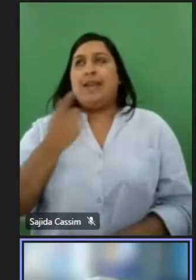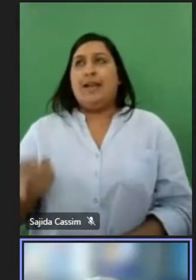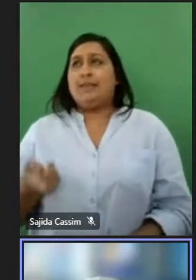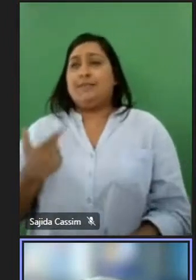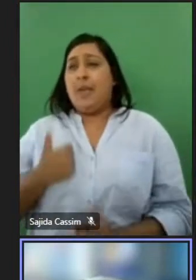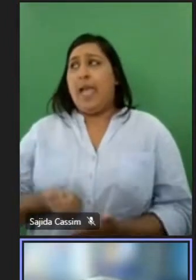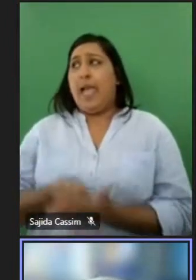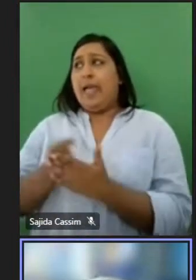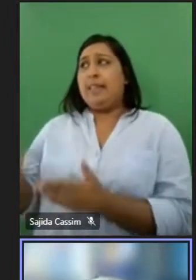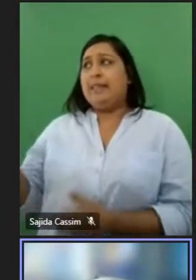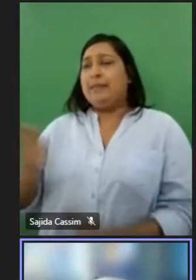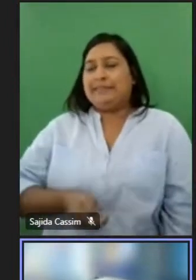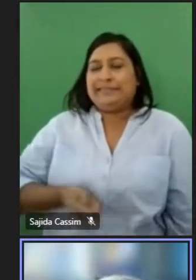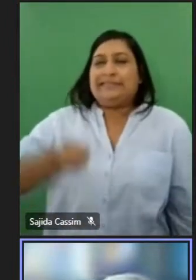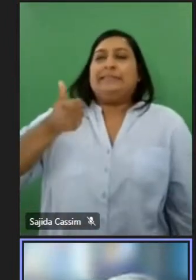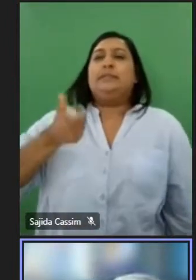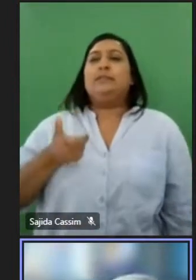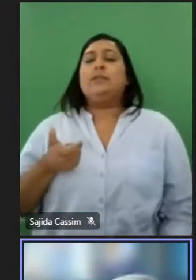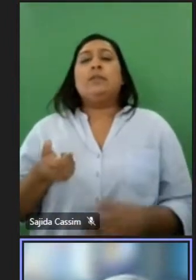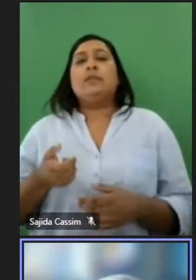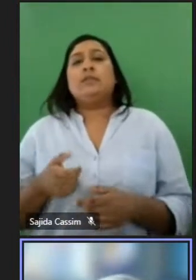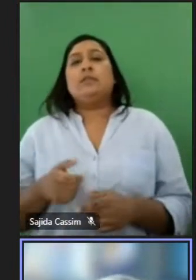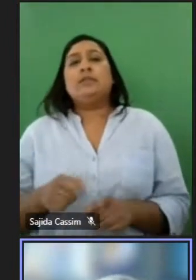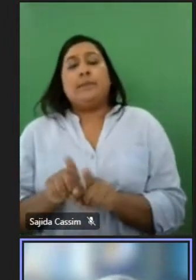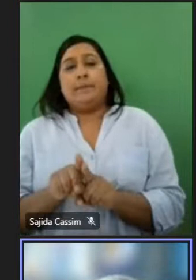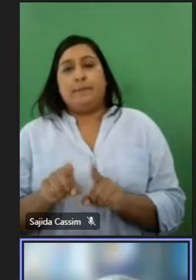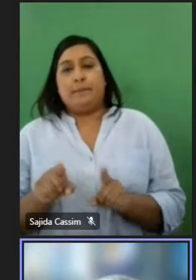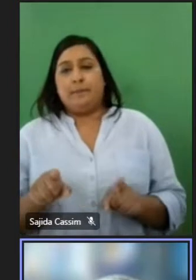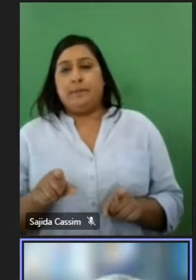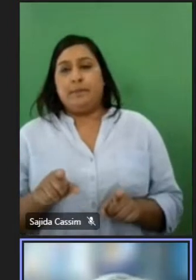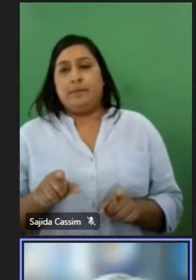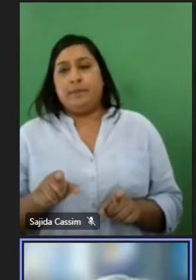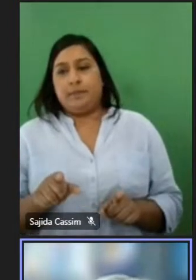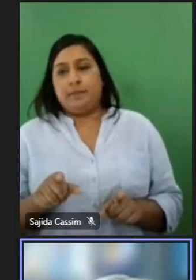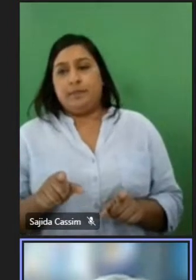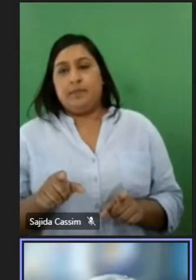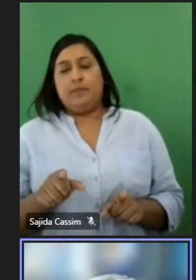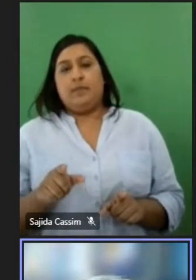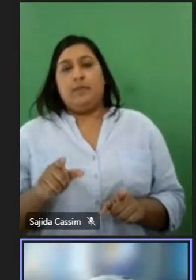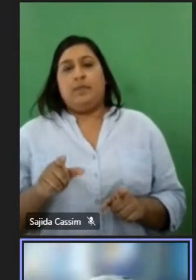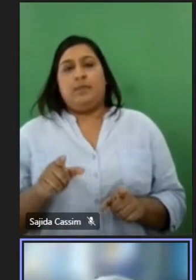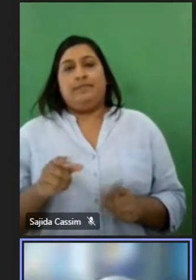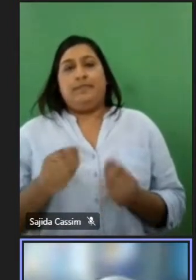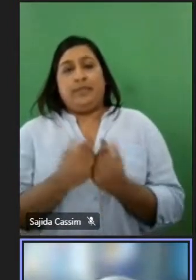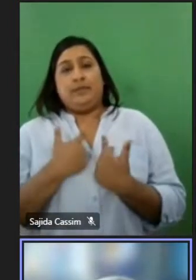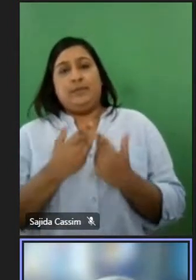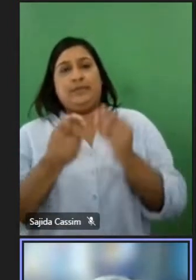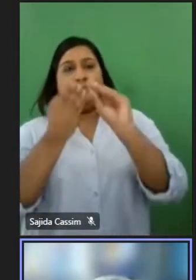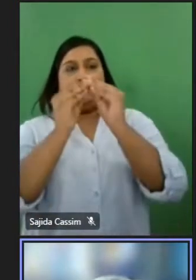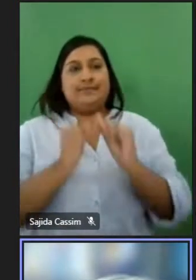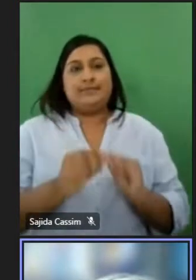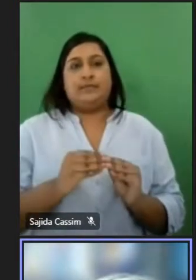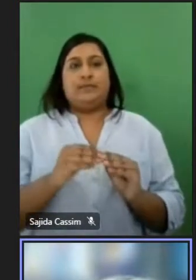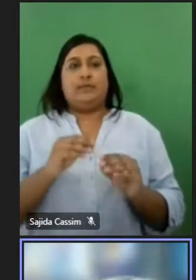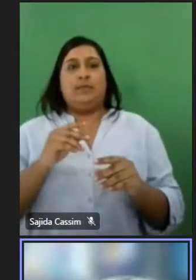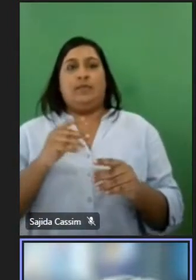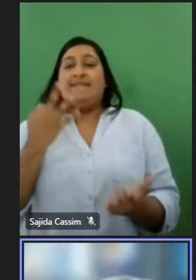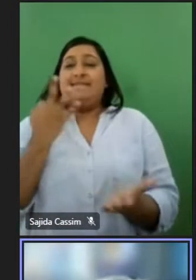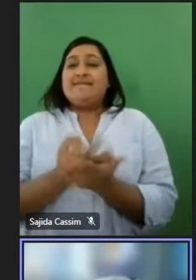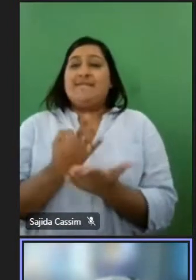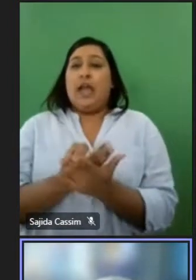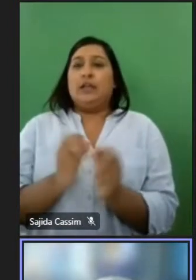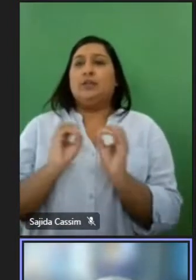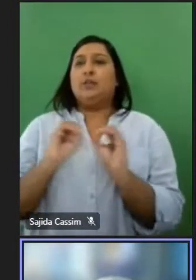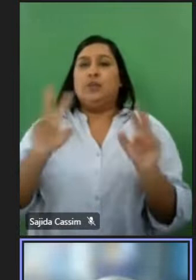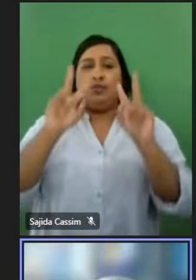and although the matrix had been drawn up, there was no fat to the bones,